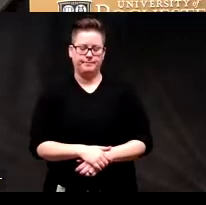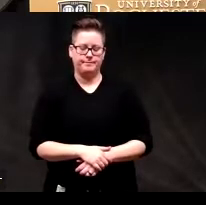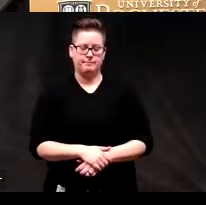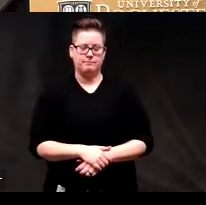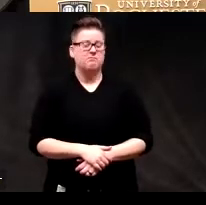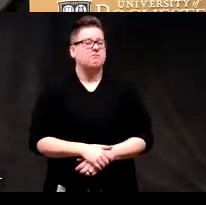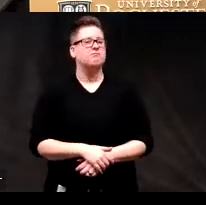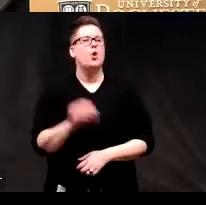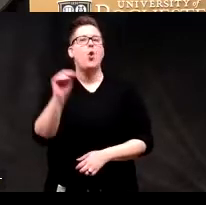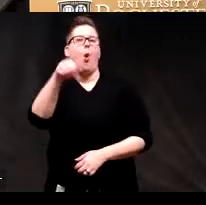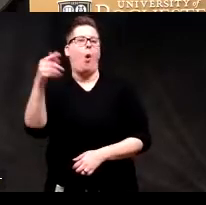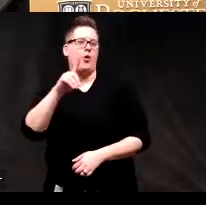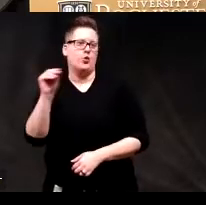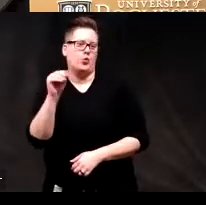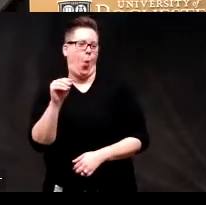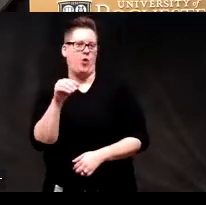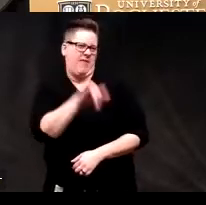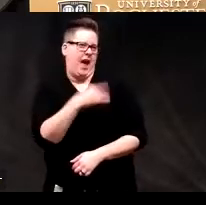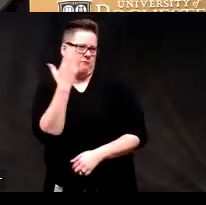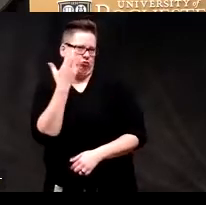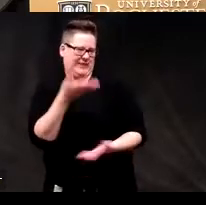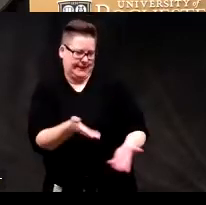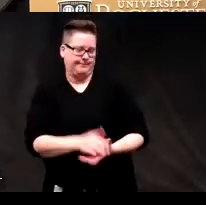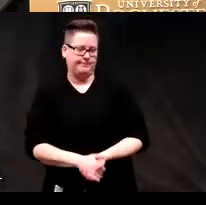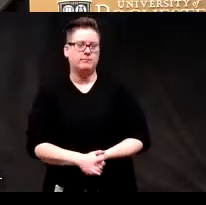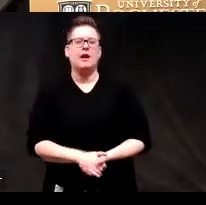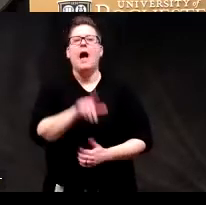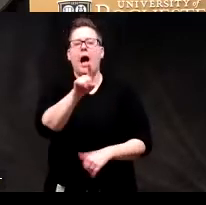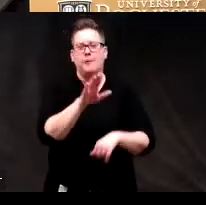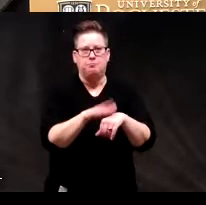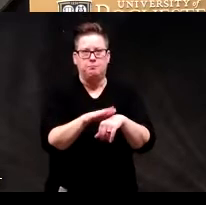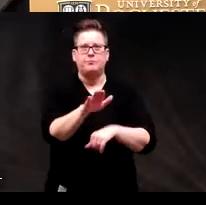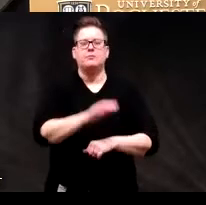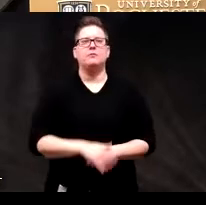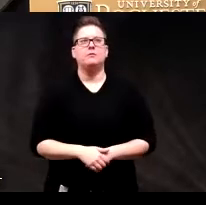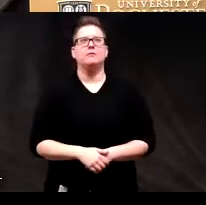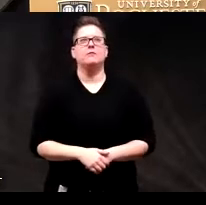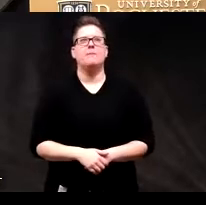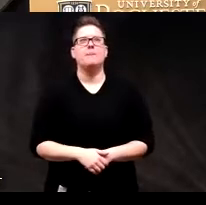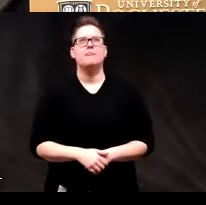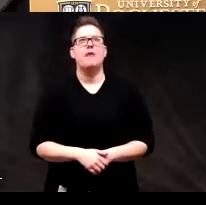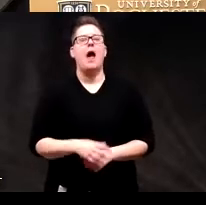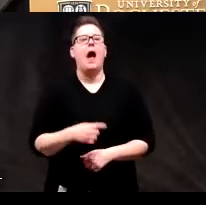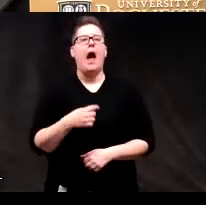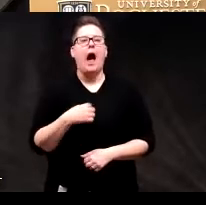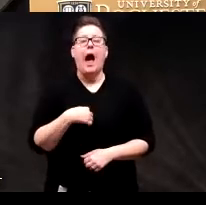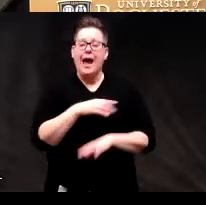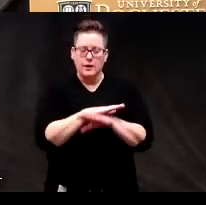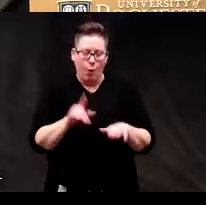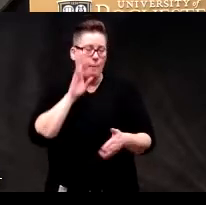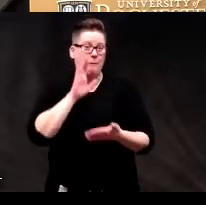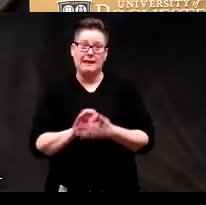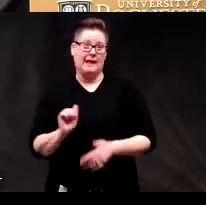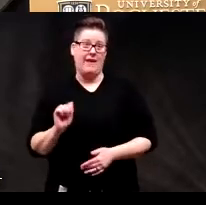they're not better explained by another disorder. Now, I'd like to do a disclaimer, which my disclaimer is that I don't believe in